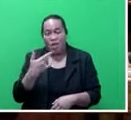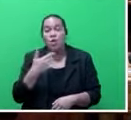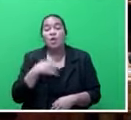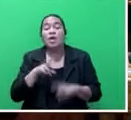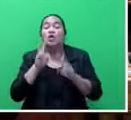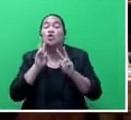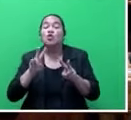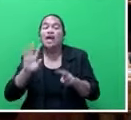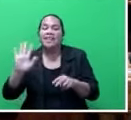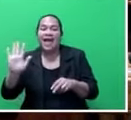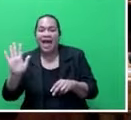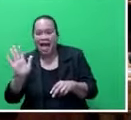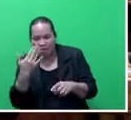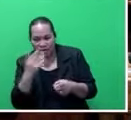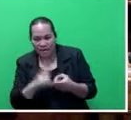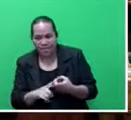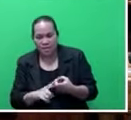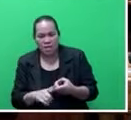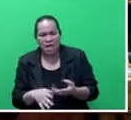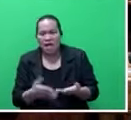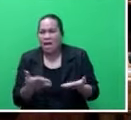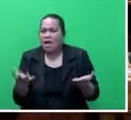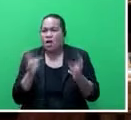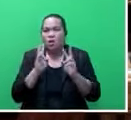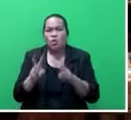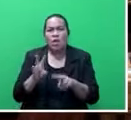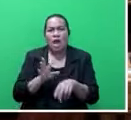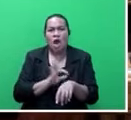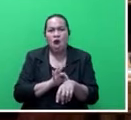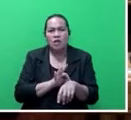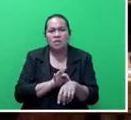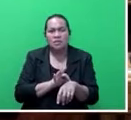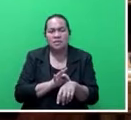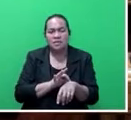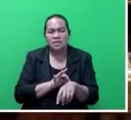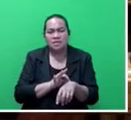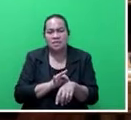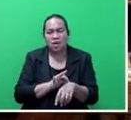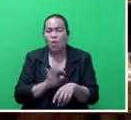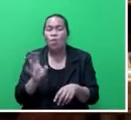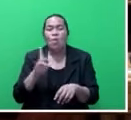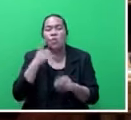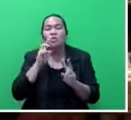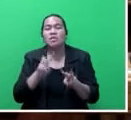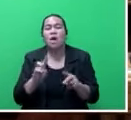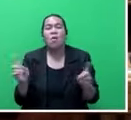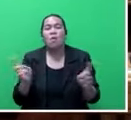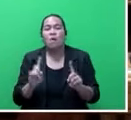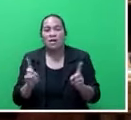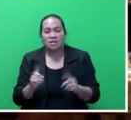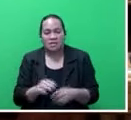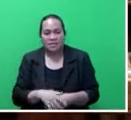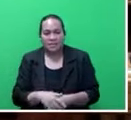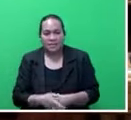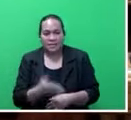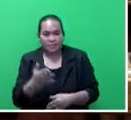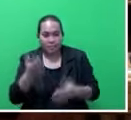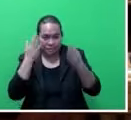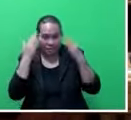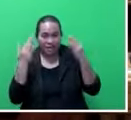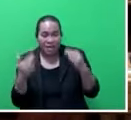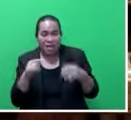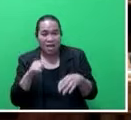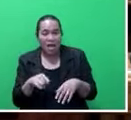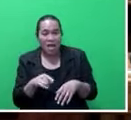outcome. Look at the state of the hospitals in Fiji. What do you see? You know, Honorable Speaker, the